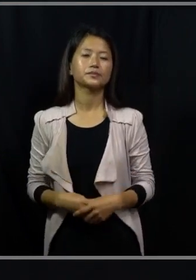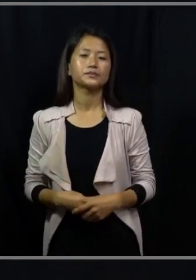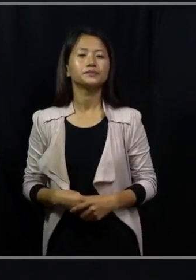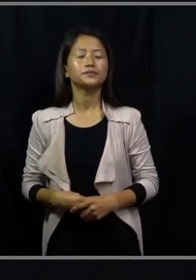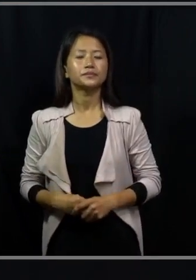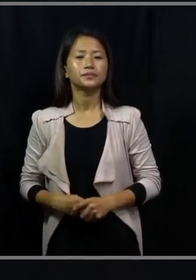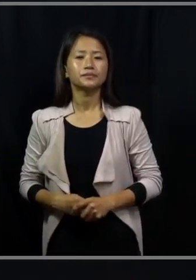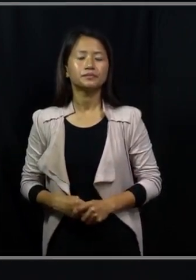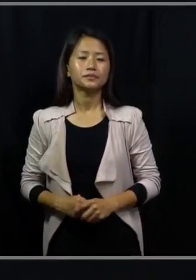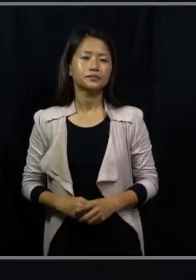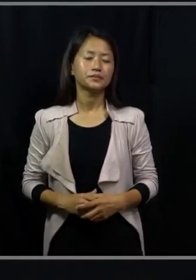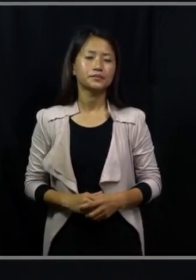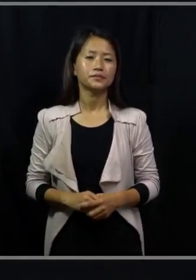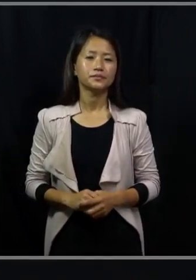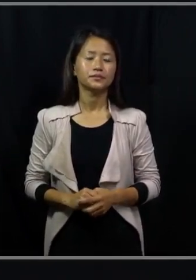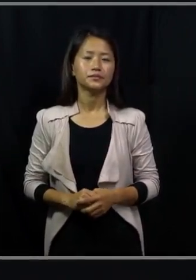Pictographic,